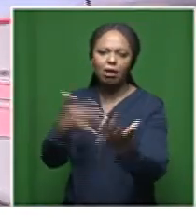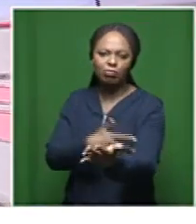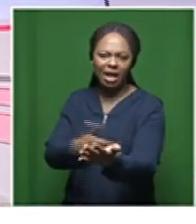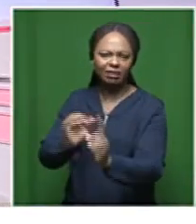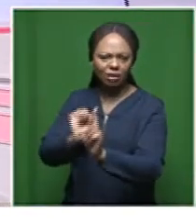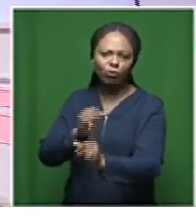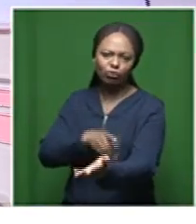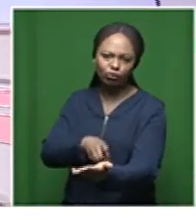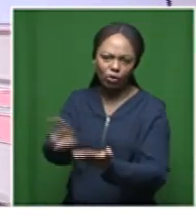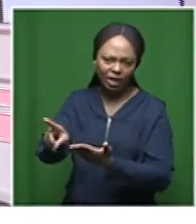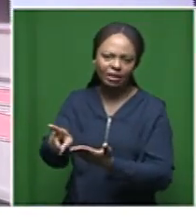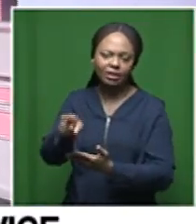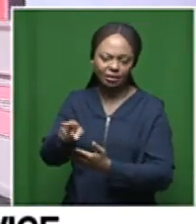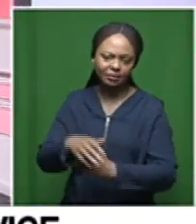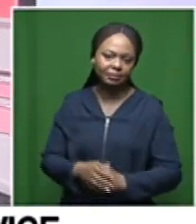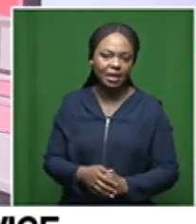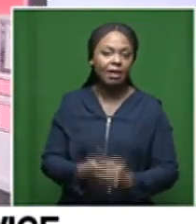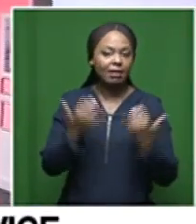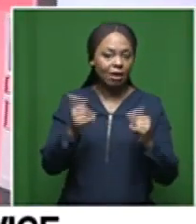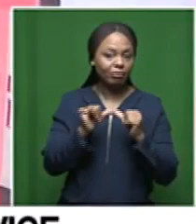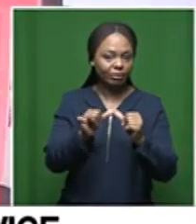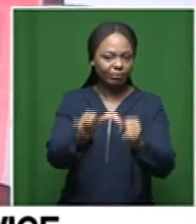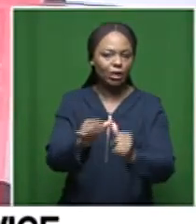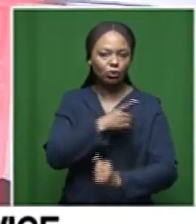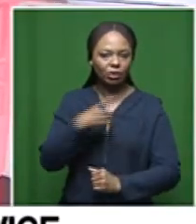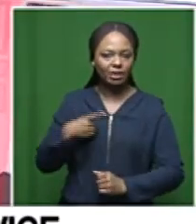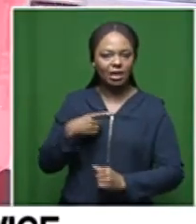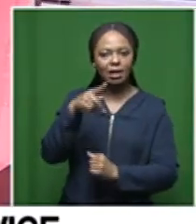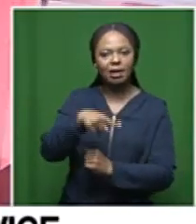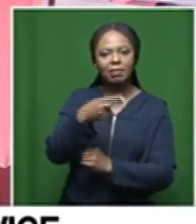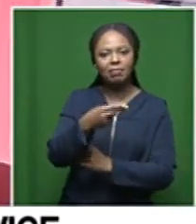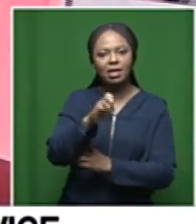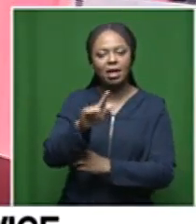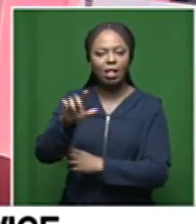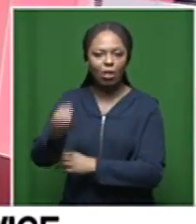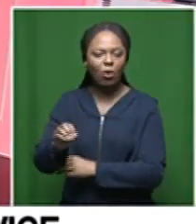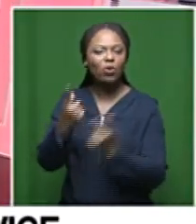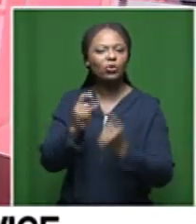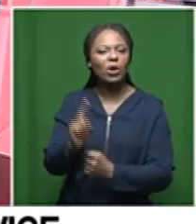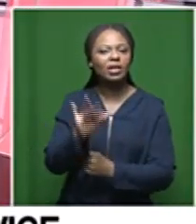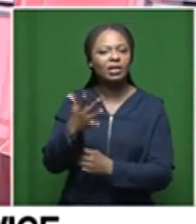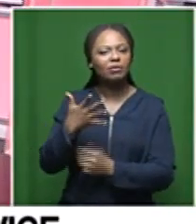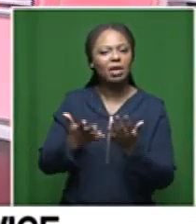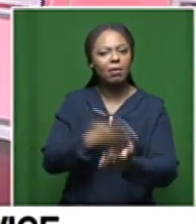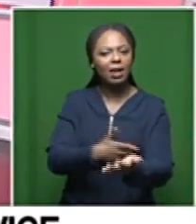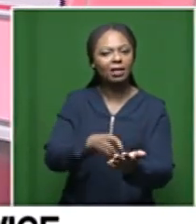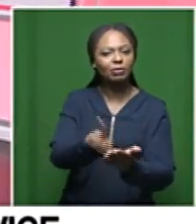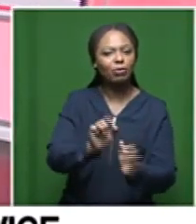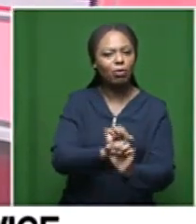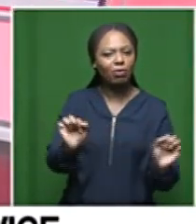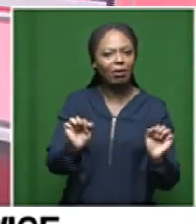National South African Blood Services. We continue the discussion with Dr. Pirlo about what you could do if you want to go out and donate blood.